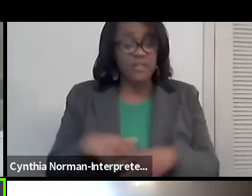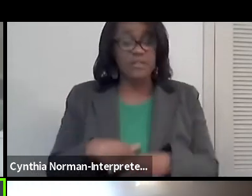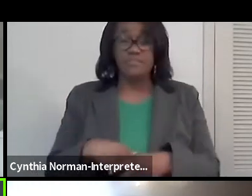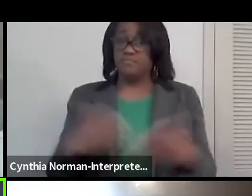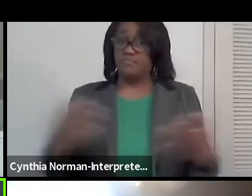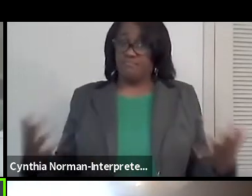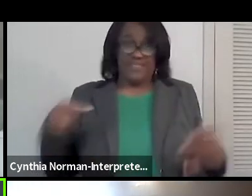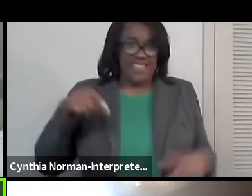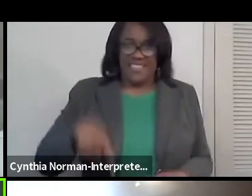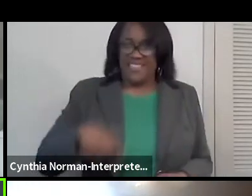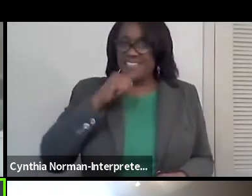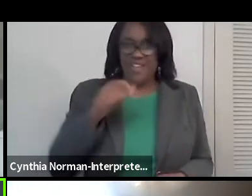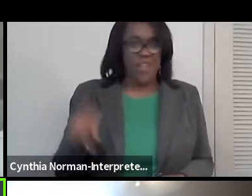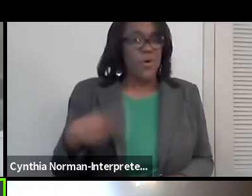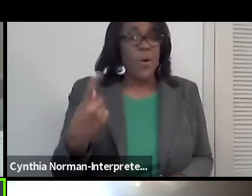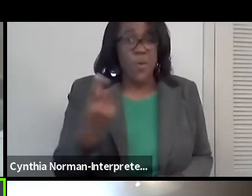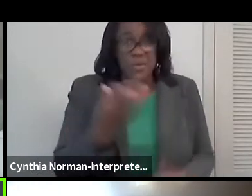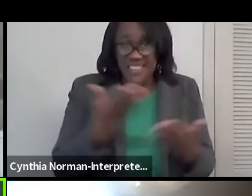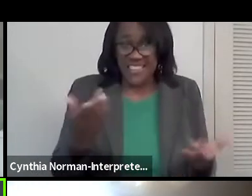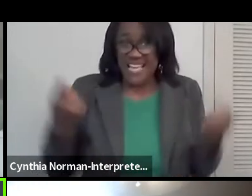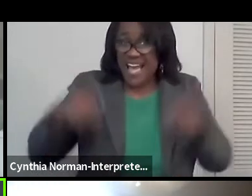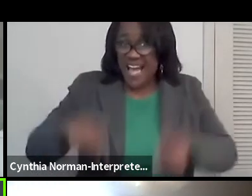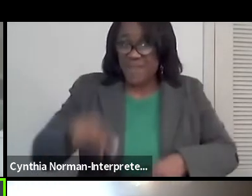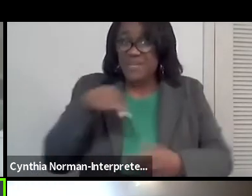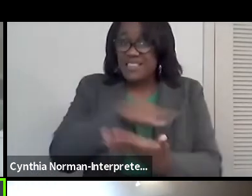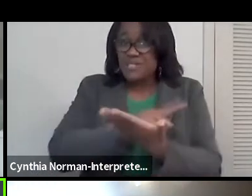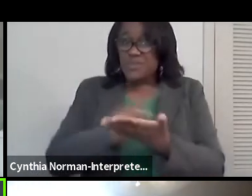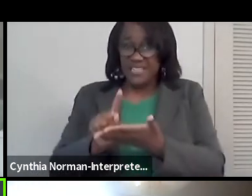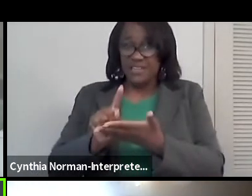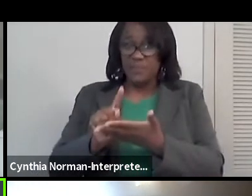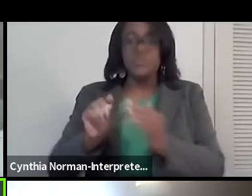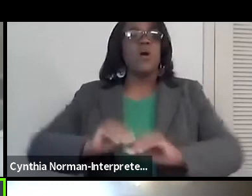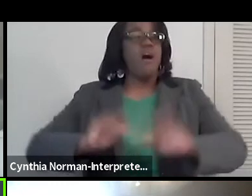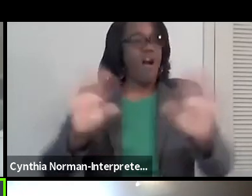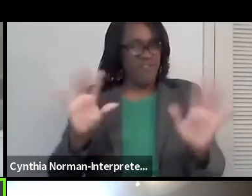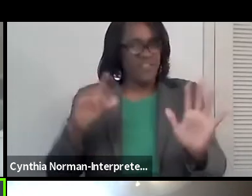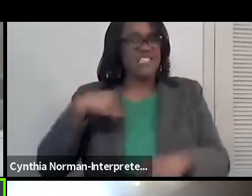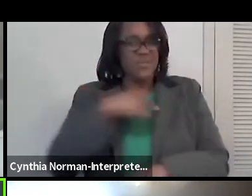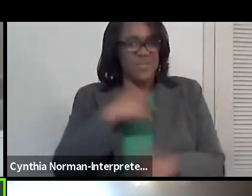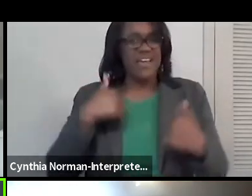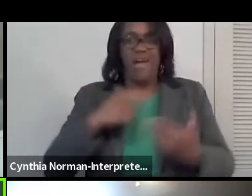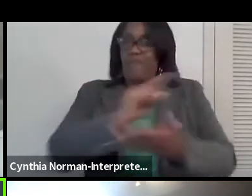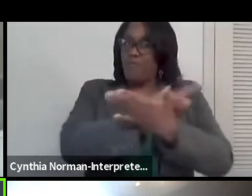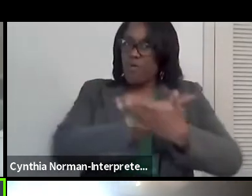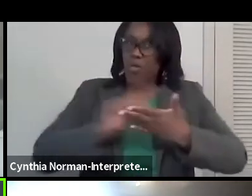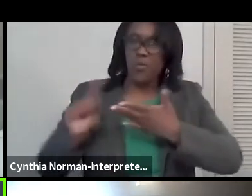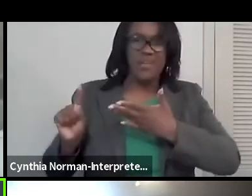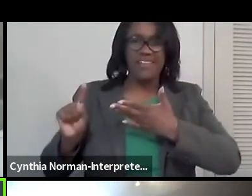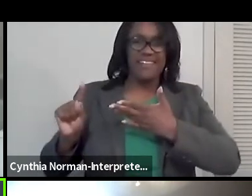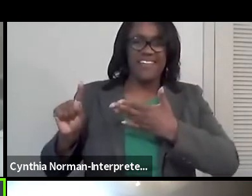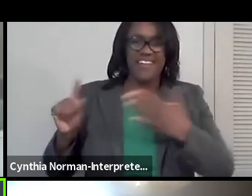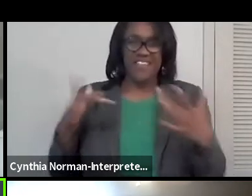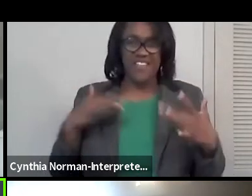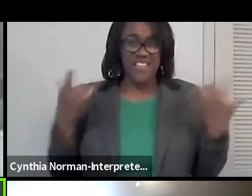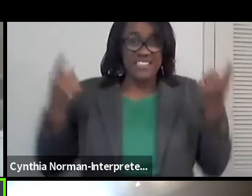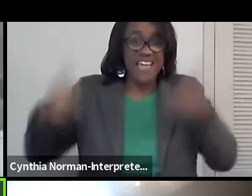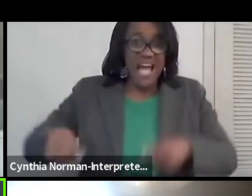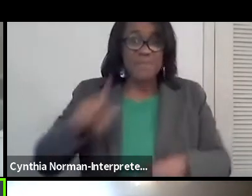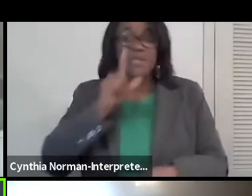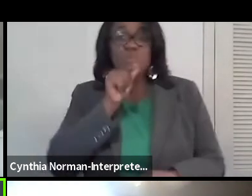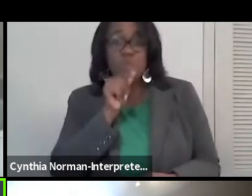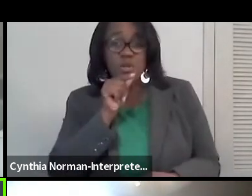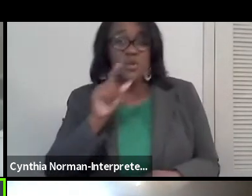is not the only thing that's happening this week. Obviously, we got a whole week of events happening on Twitter, on